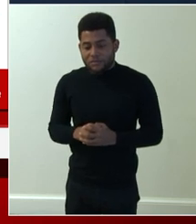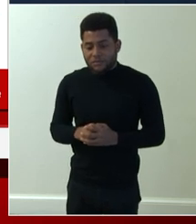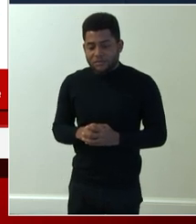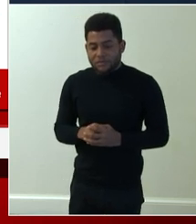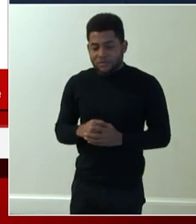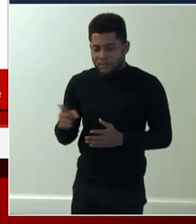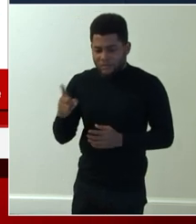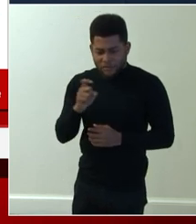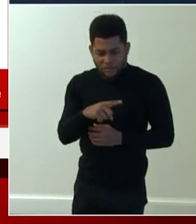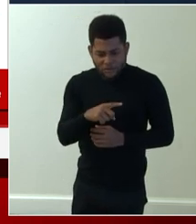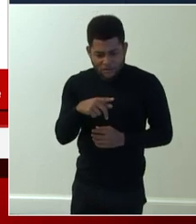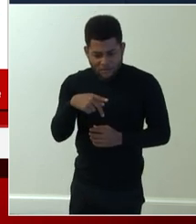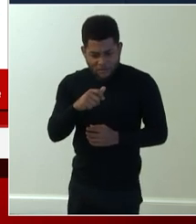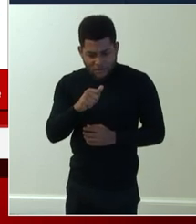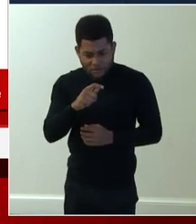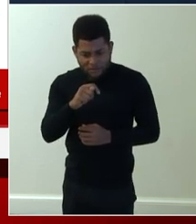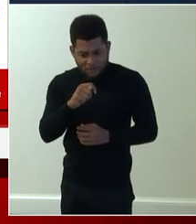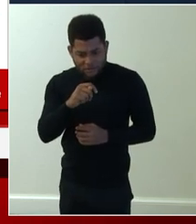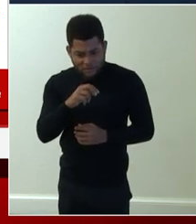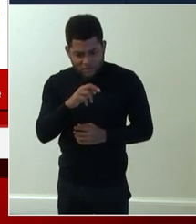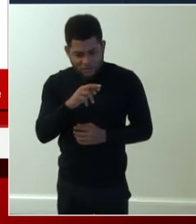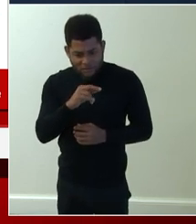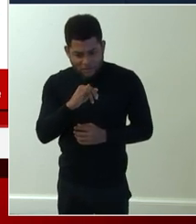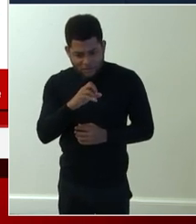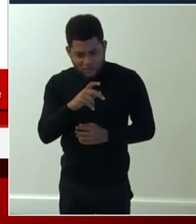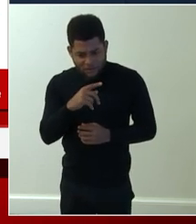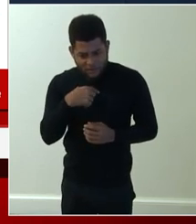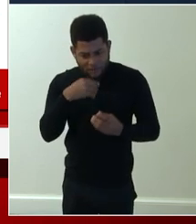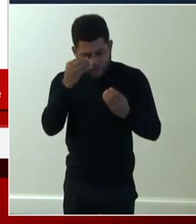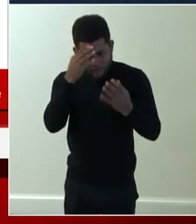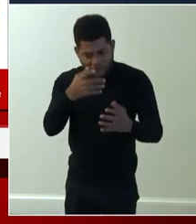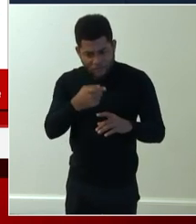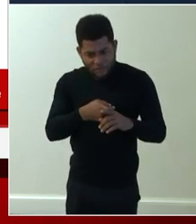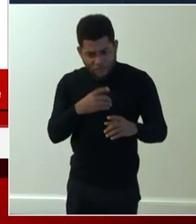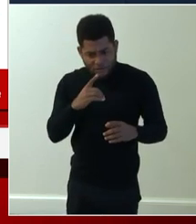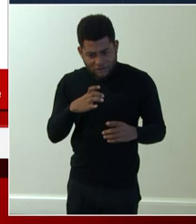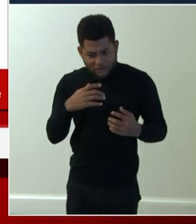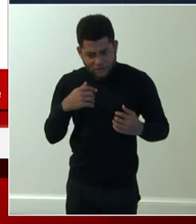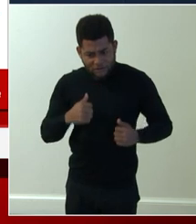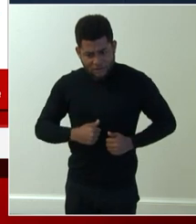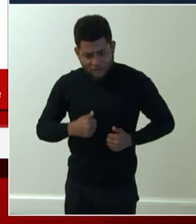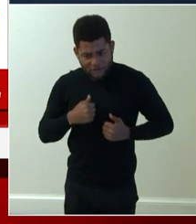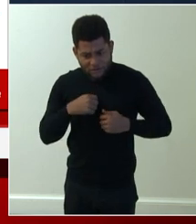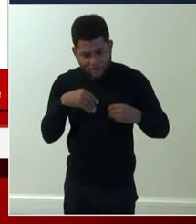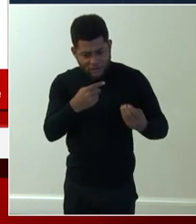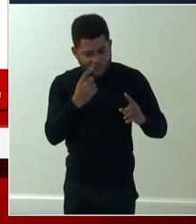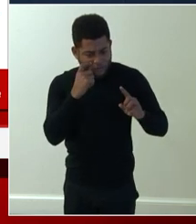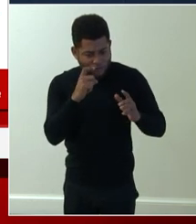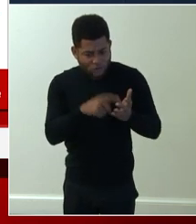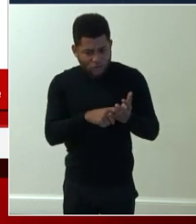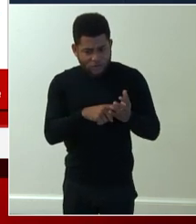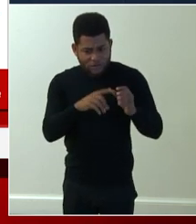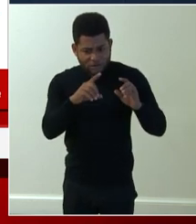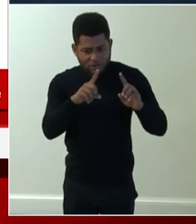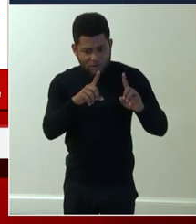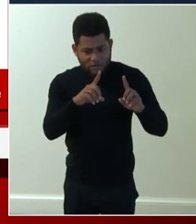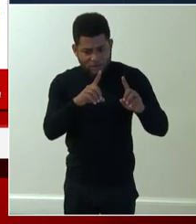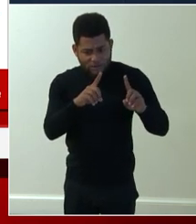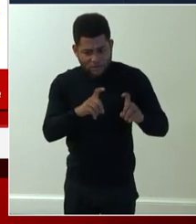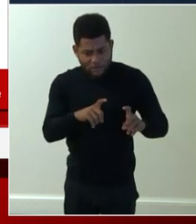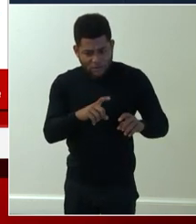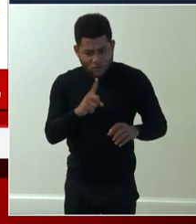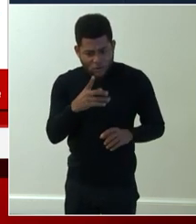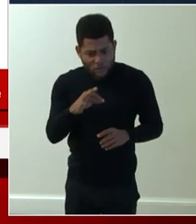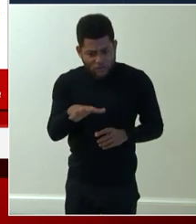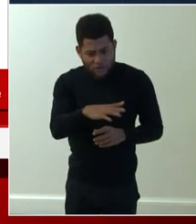about, I got notices from residents that said that they were given notices that they took a test at one of your sites and then got a notice that